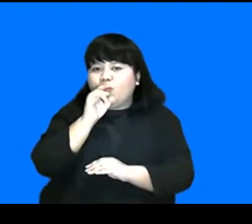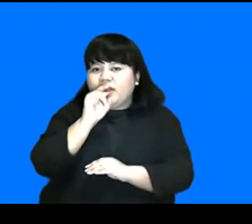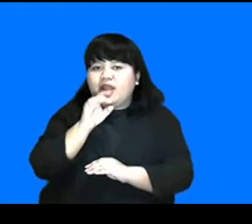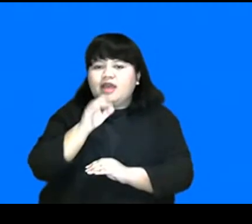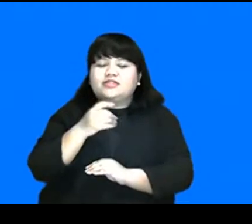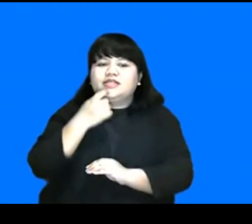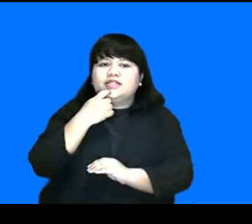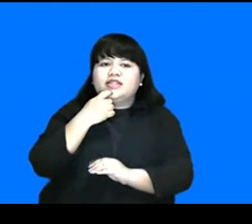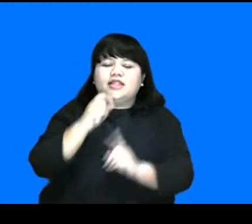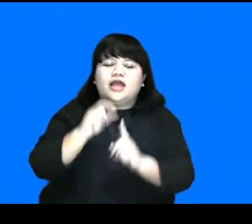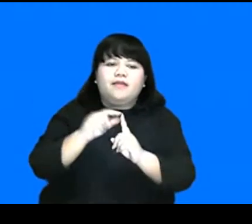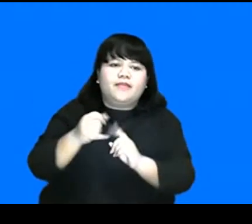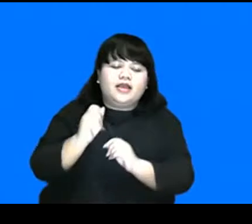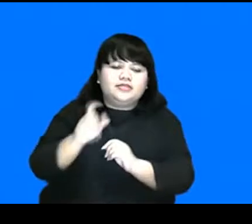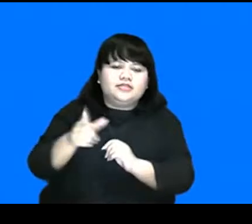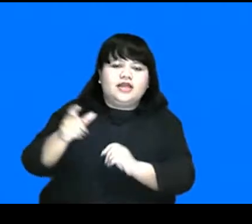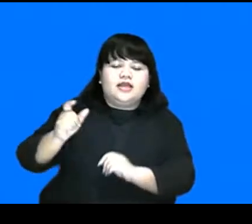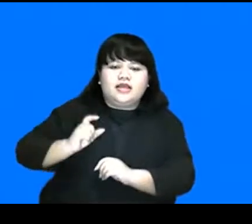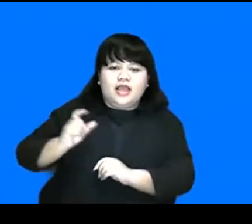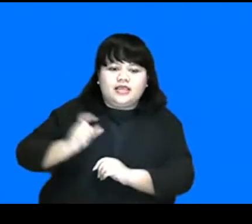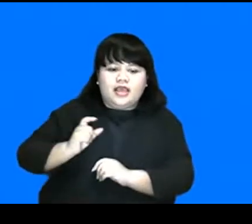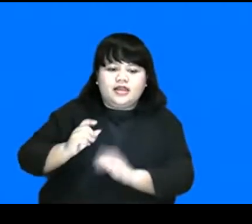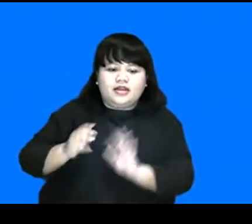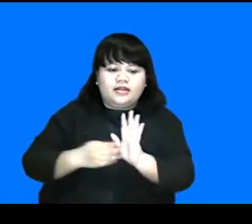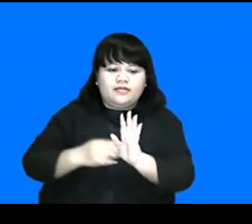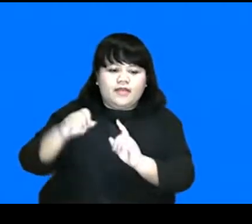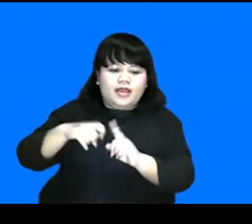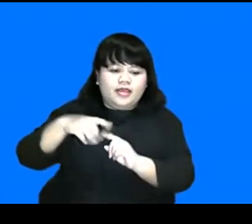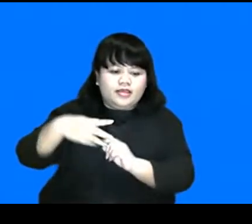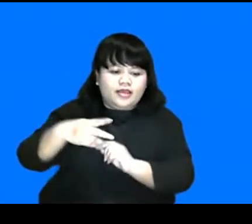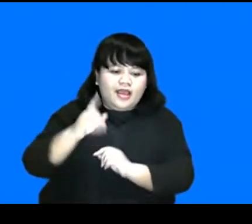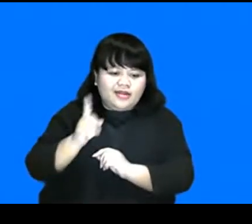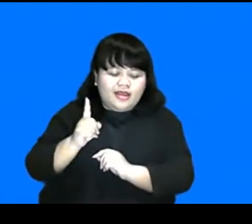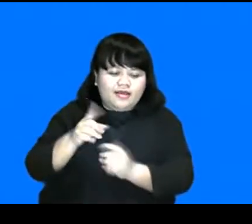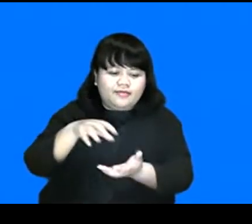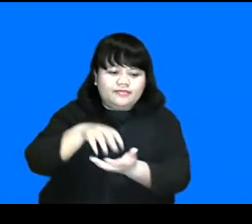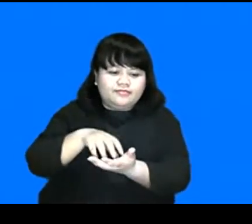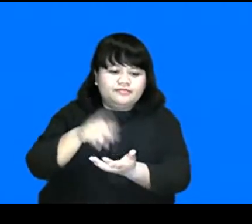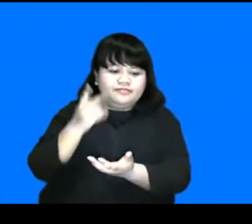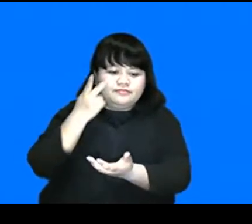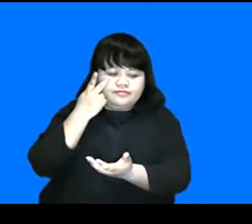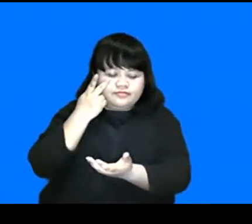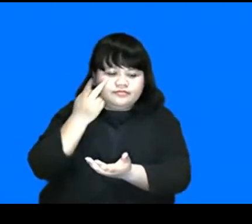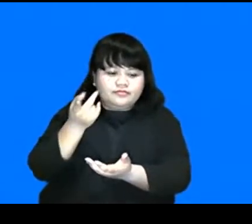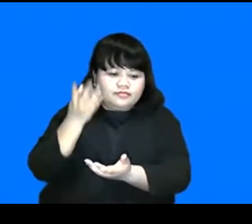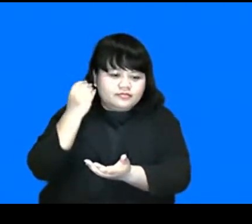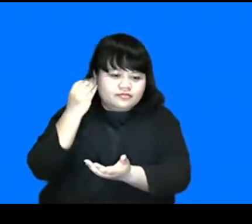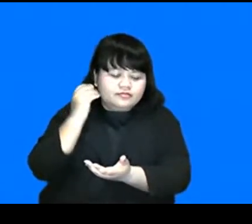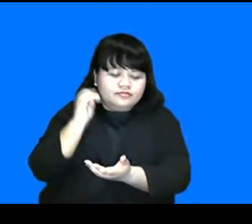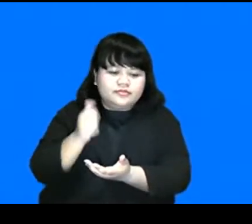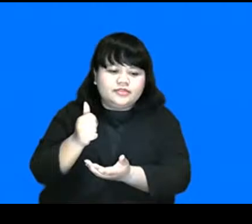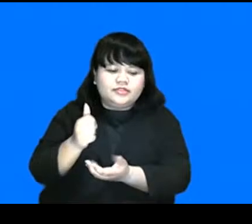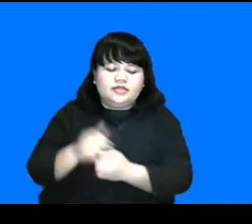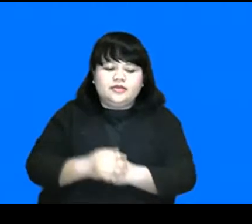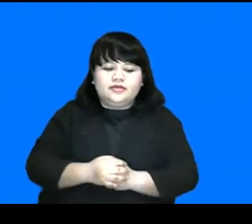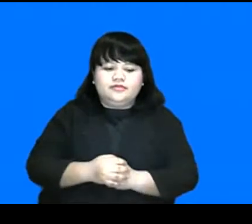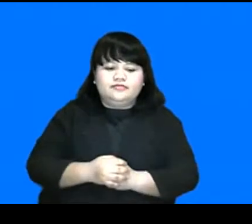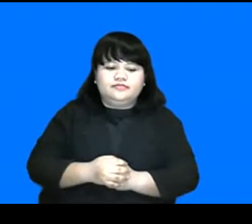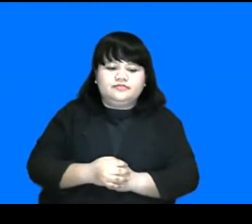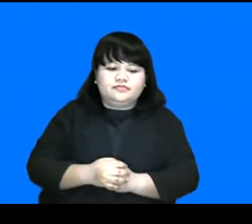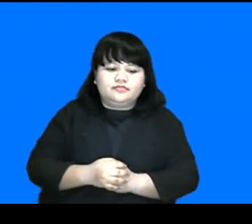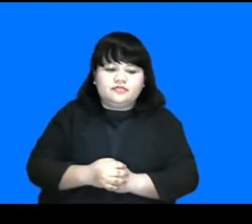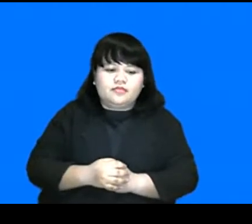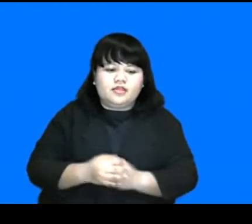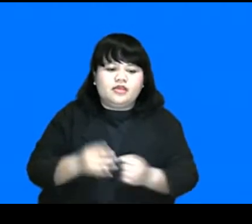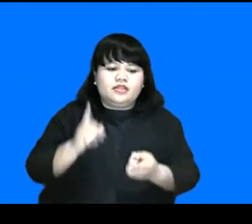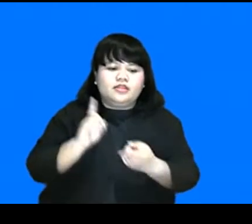around there? Can we hear from? And then if I also our colleagues from Pakistan can